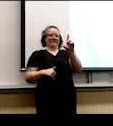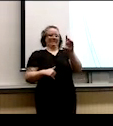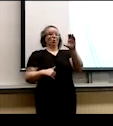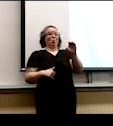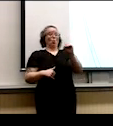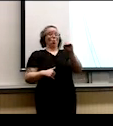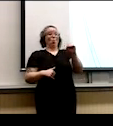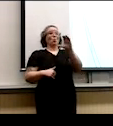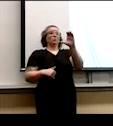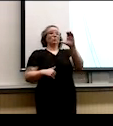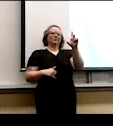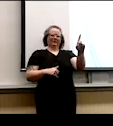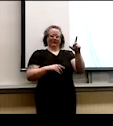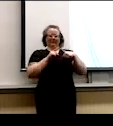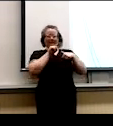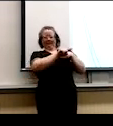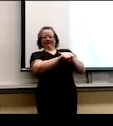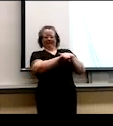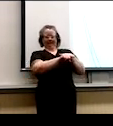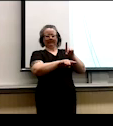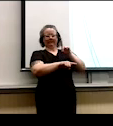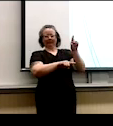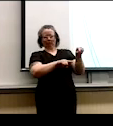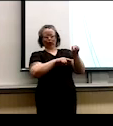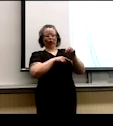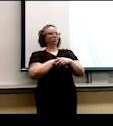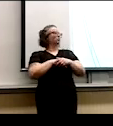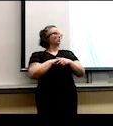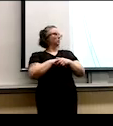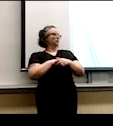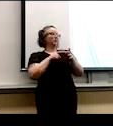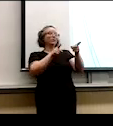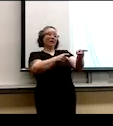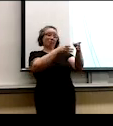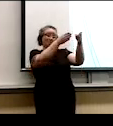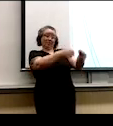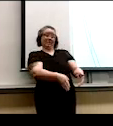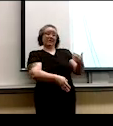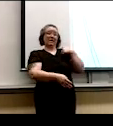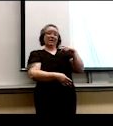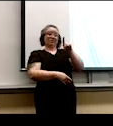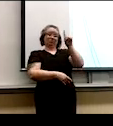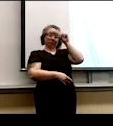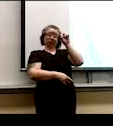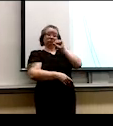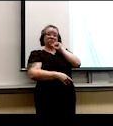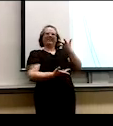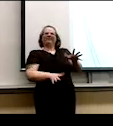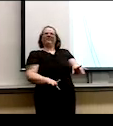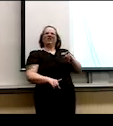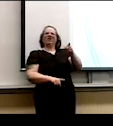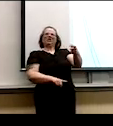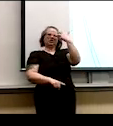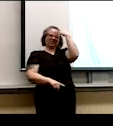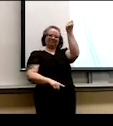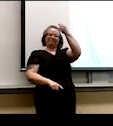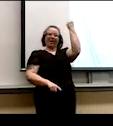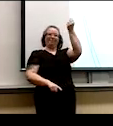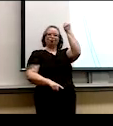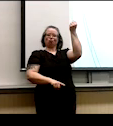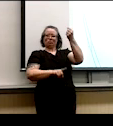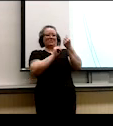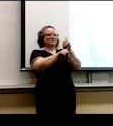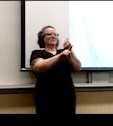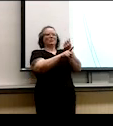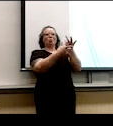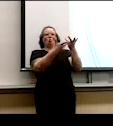I only see people with Down syndrome who are already affected with memory, but I believe there's sort of obsessive compulsive tendencies